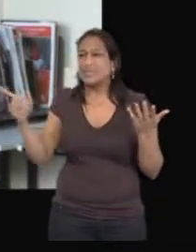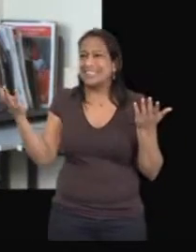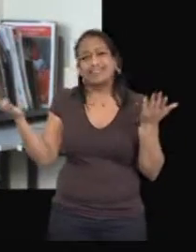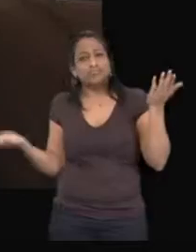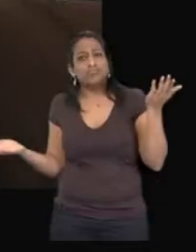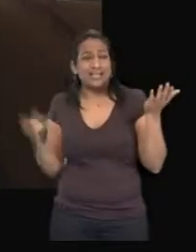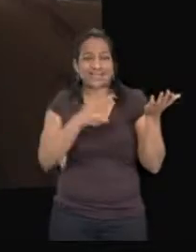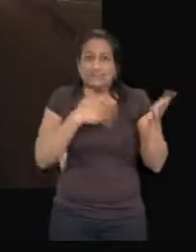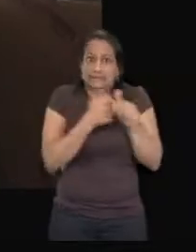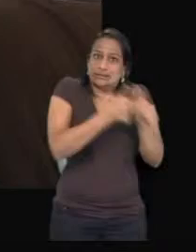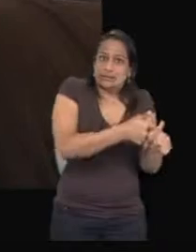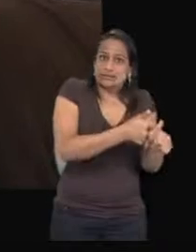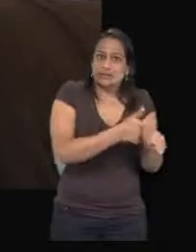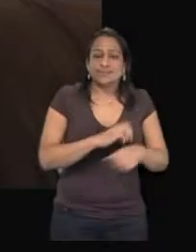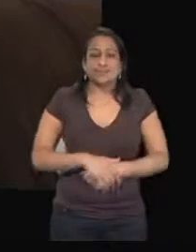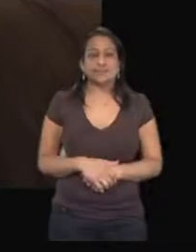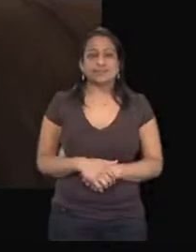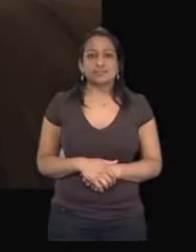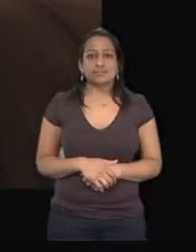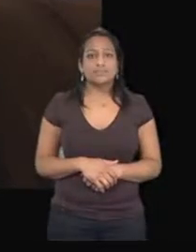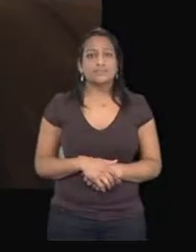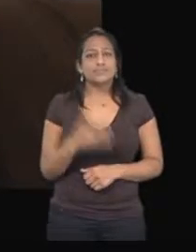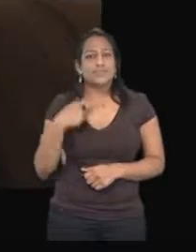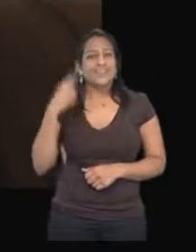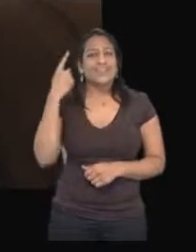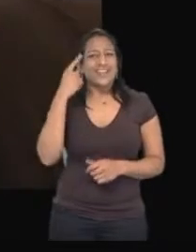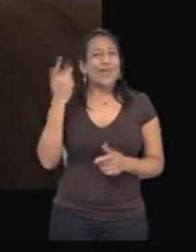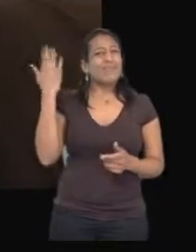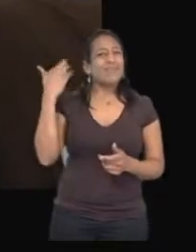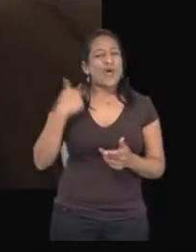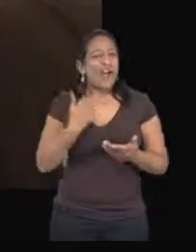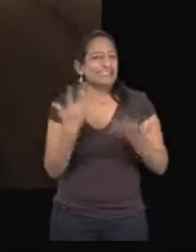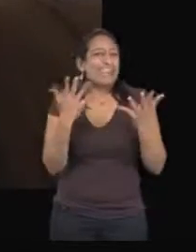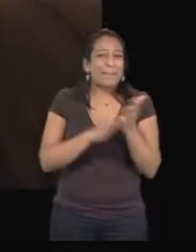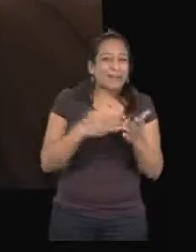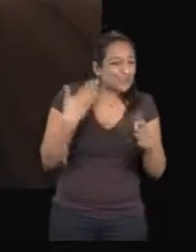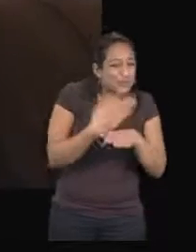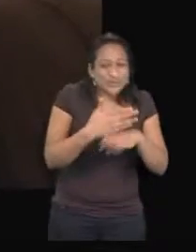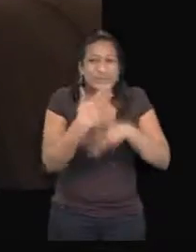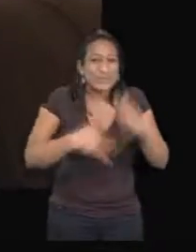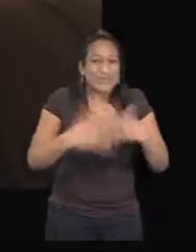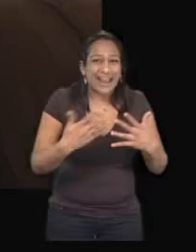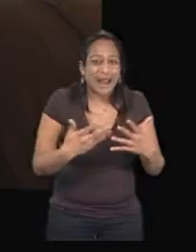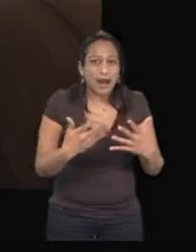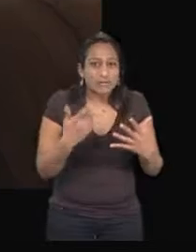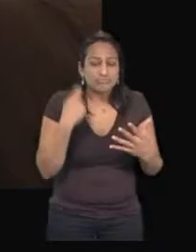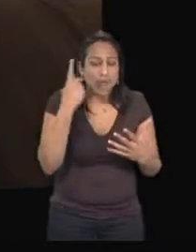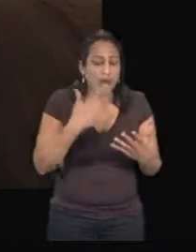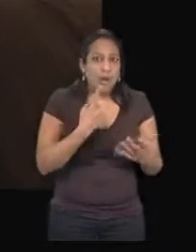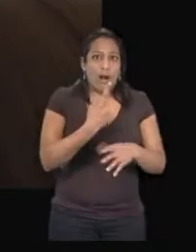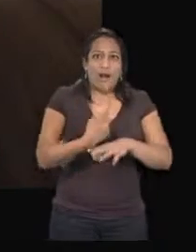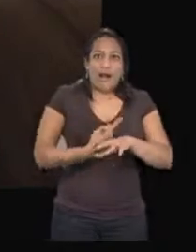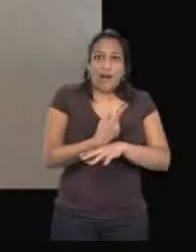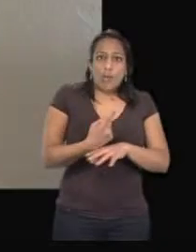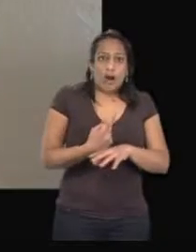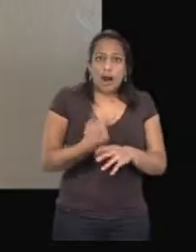service user. So it takes you, well, it takes about 10 minutes to do something. It takes you an hour, because you can't do